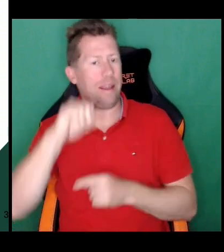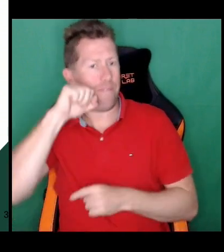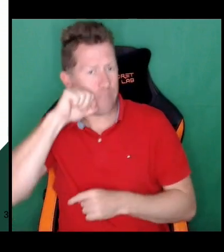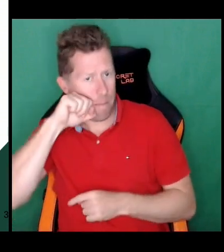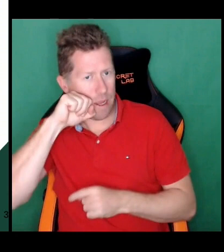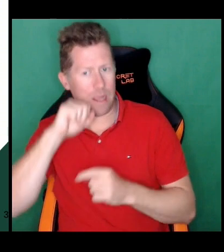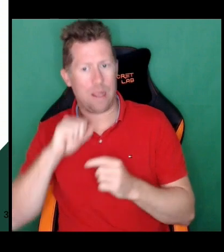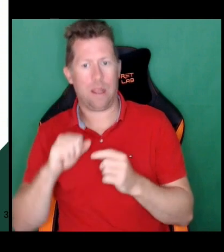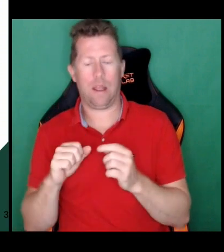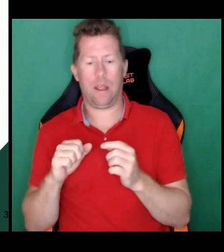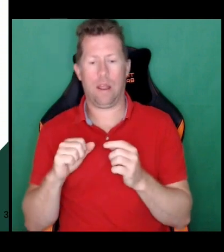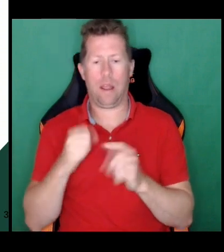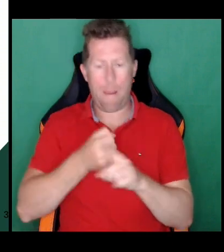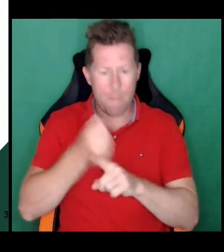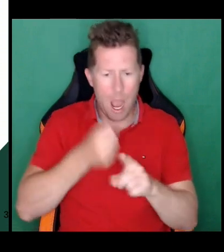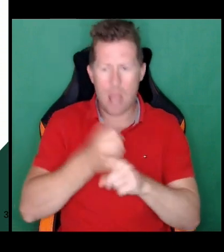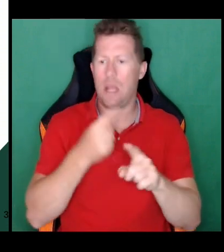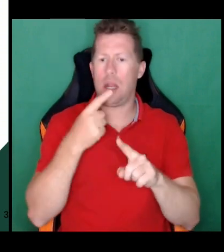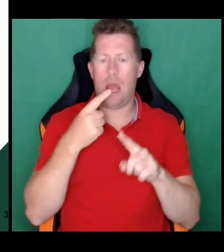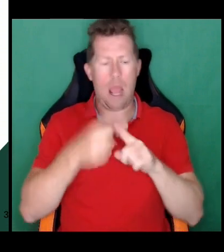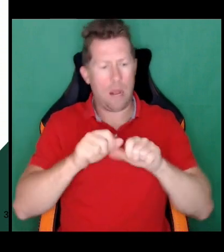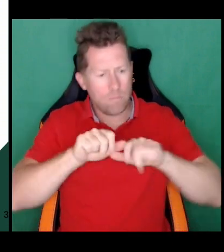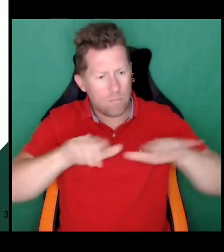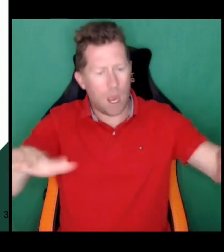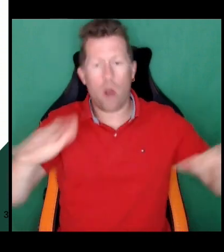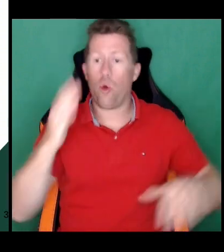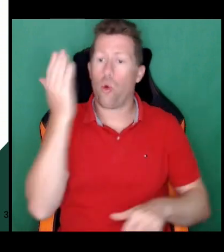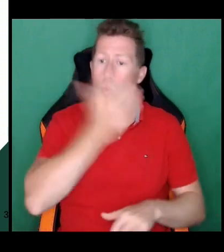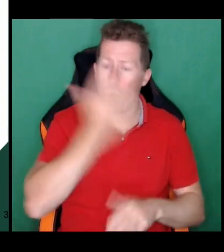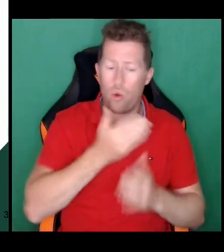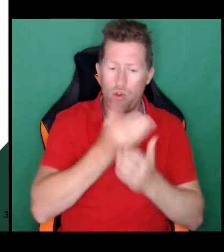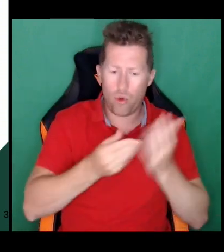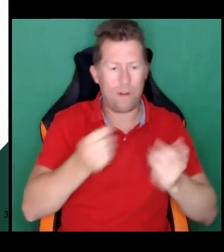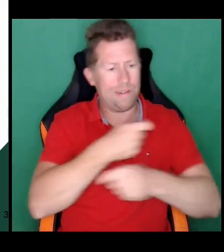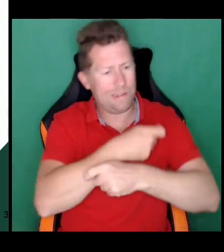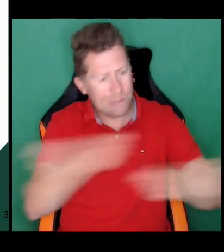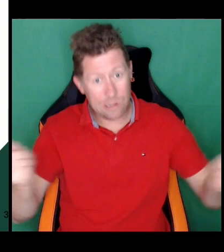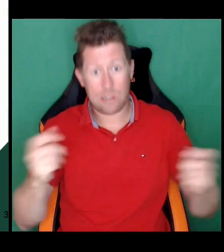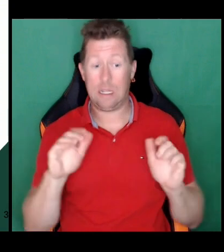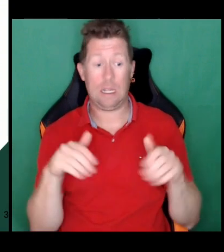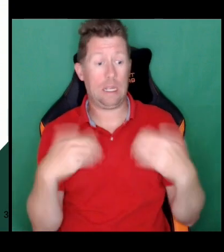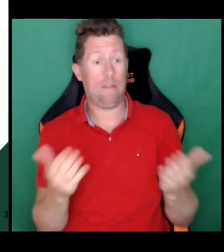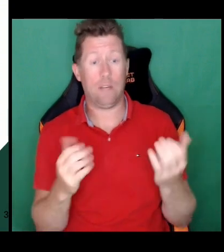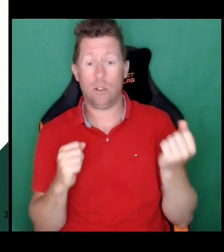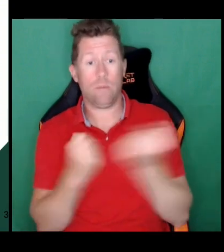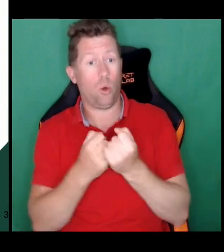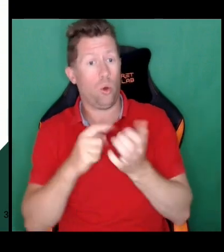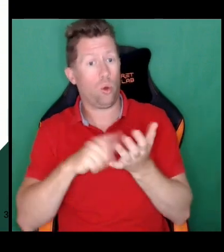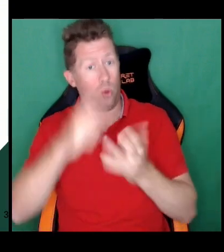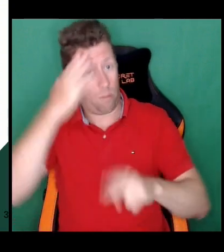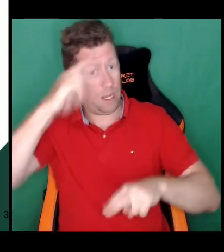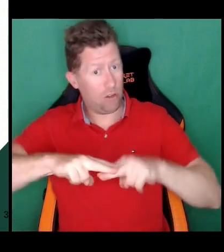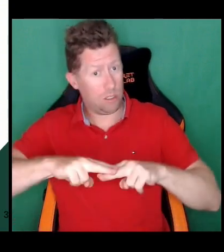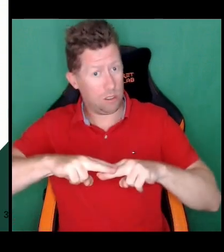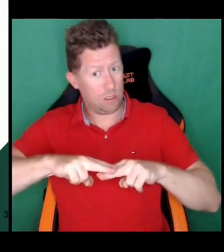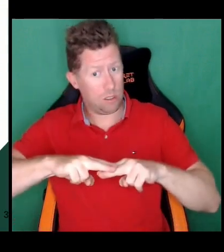all schools across Victoria, deliver supports for parents, including just last